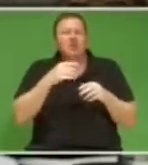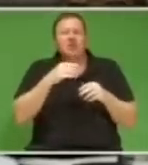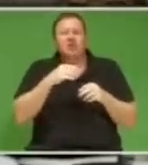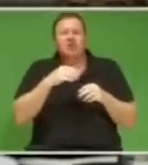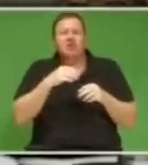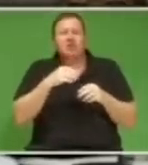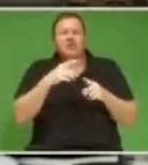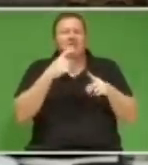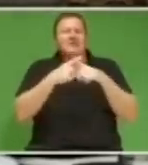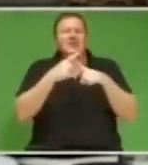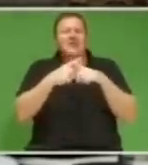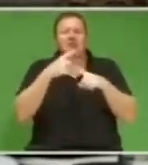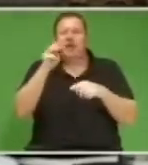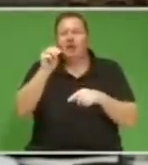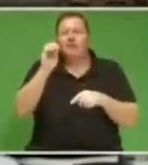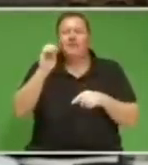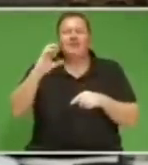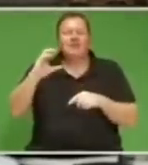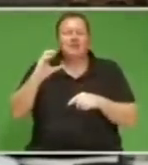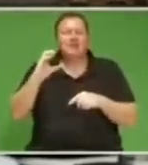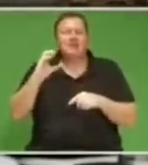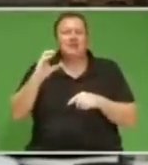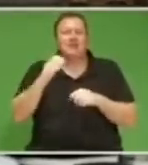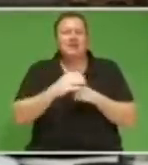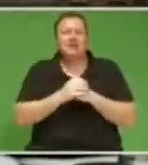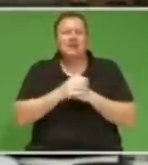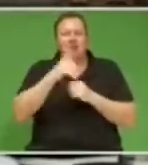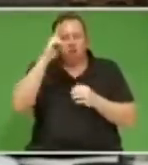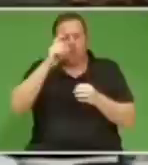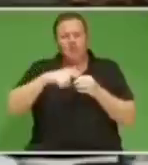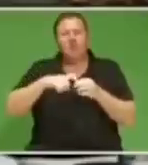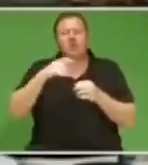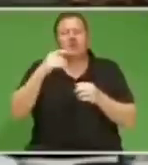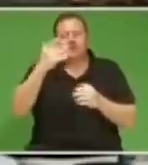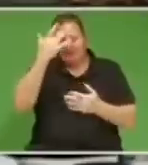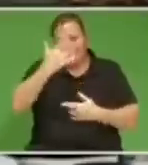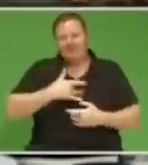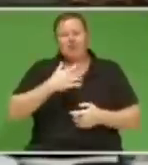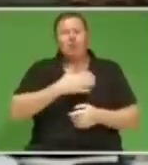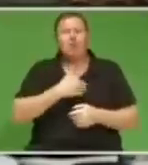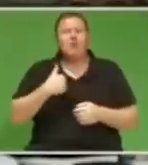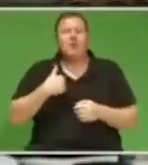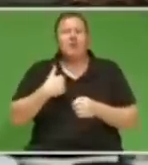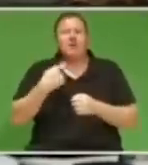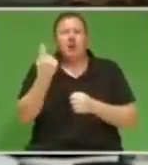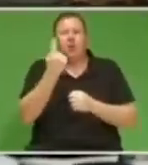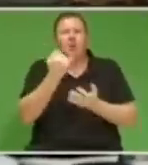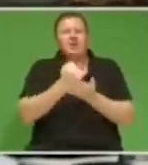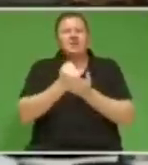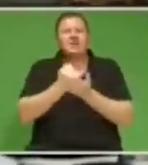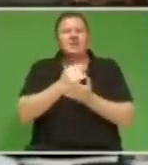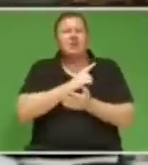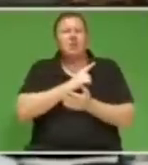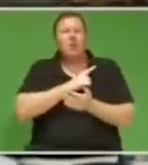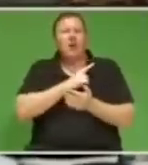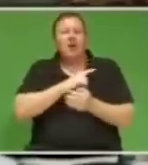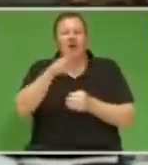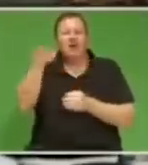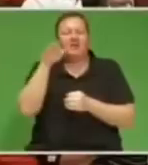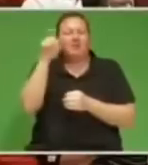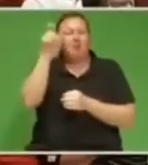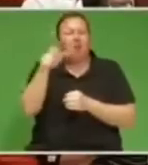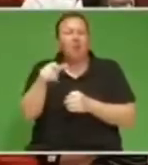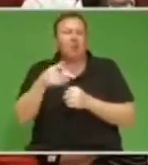the xenophobic MEC of Health in Limpopo humiliated a sick woman whose only sin was because she was a